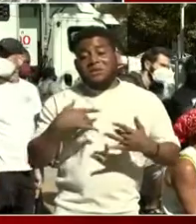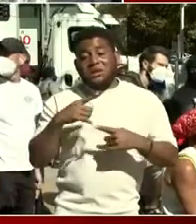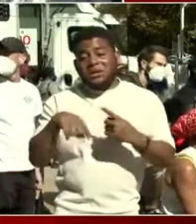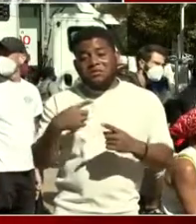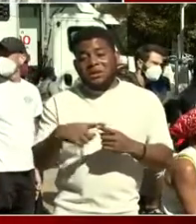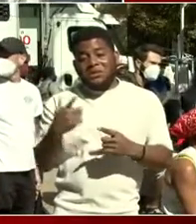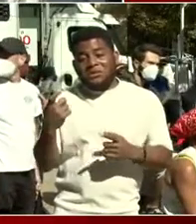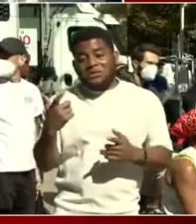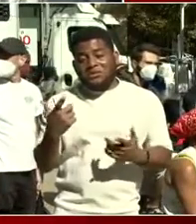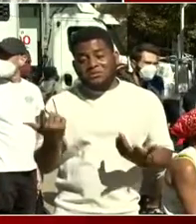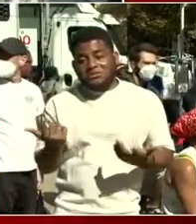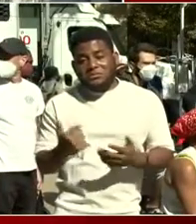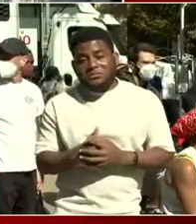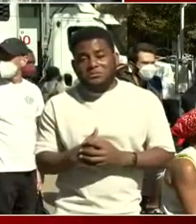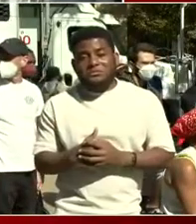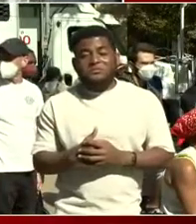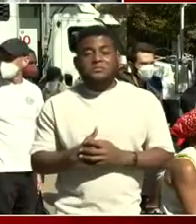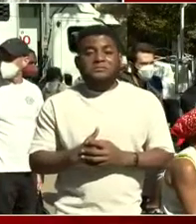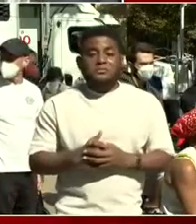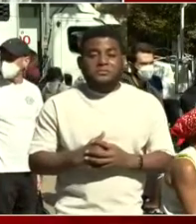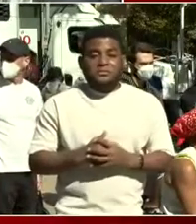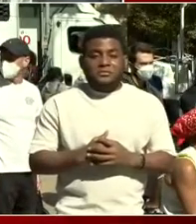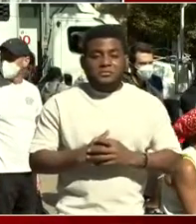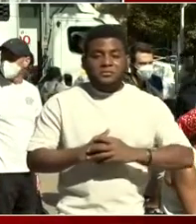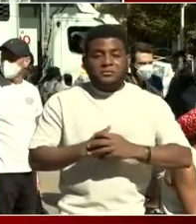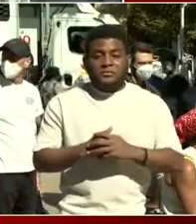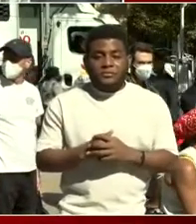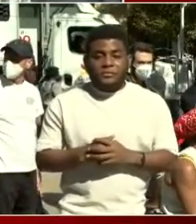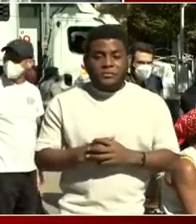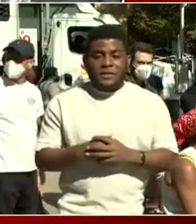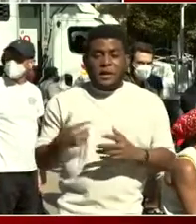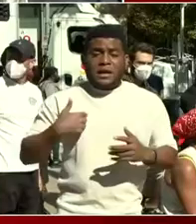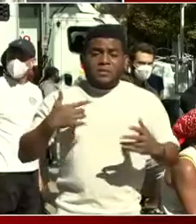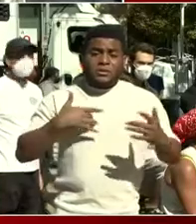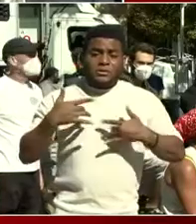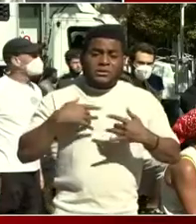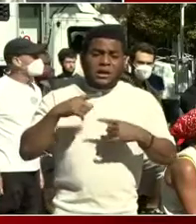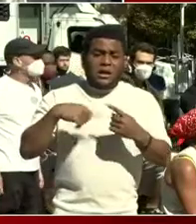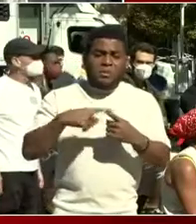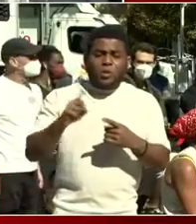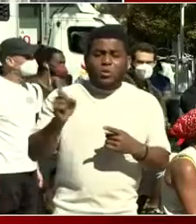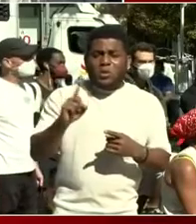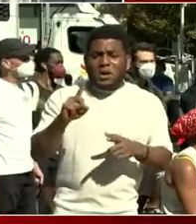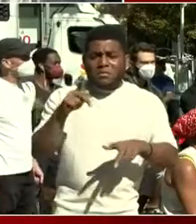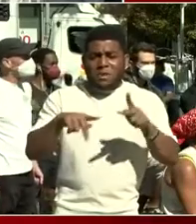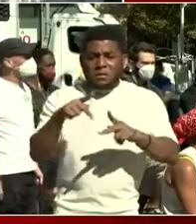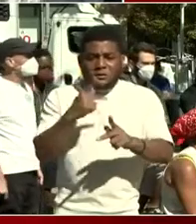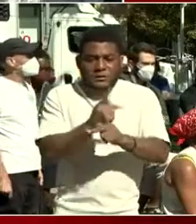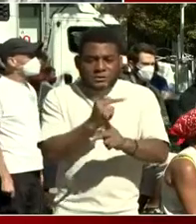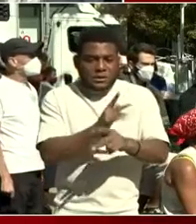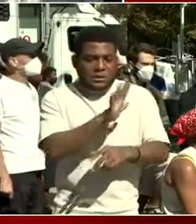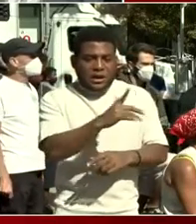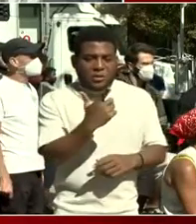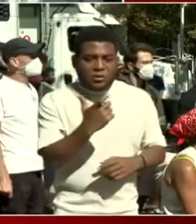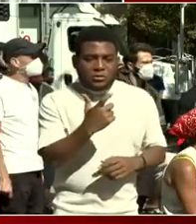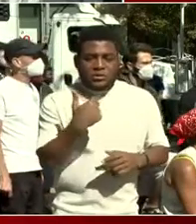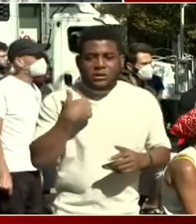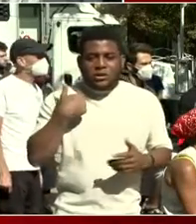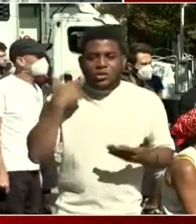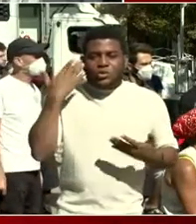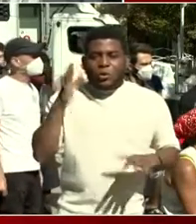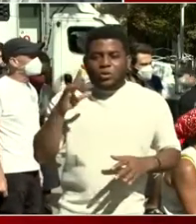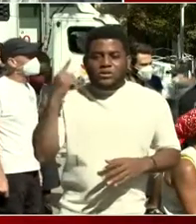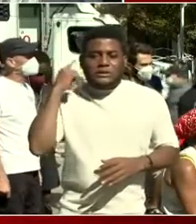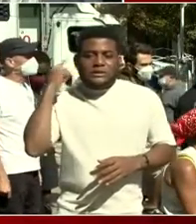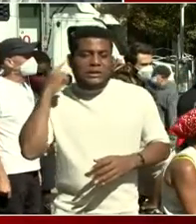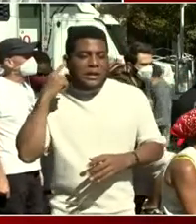I'm concerned about how safely they're being stored. I don't want to see any more stories about children accidentally